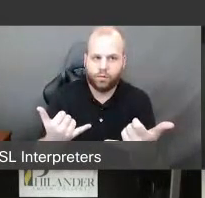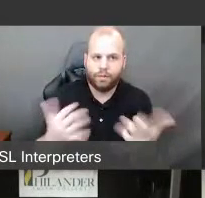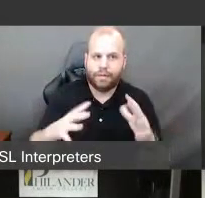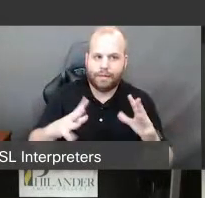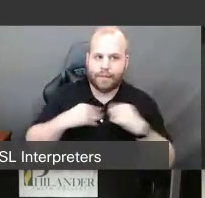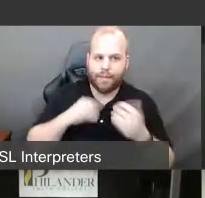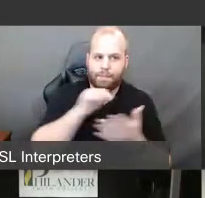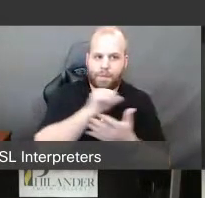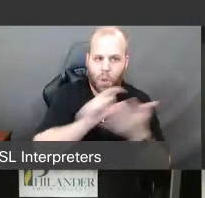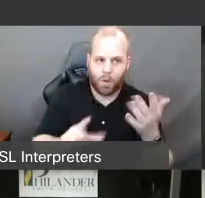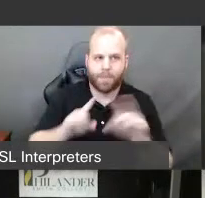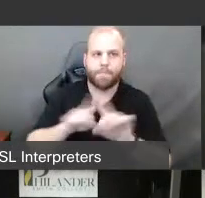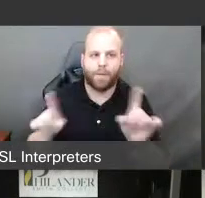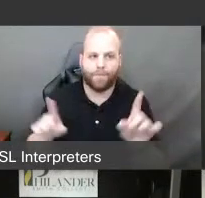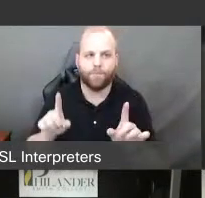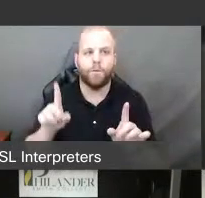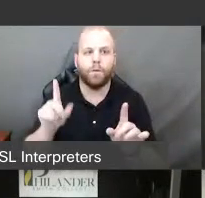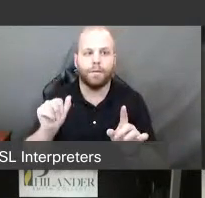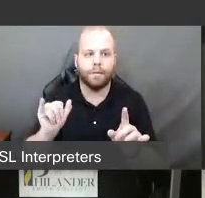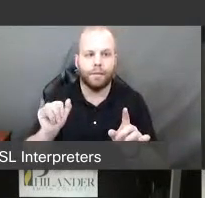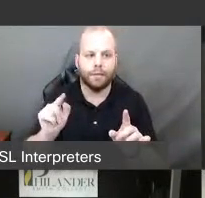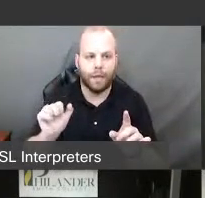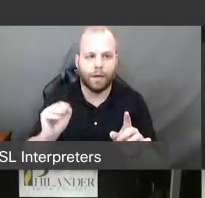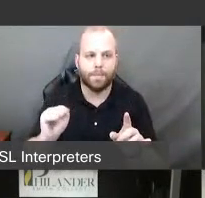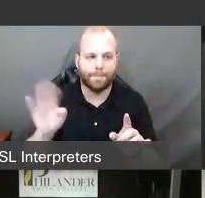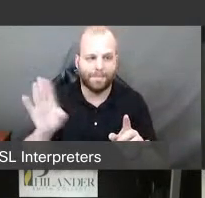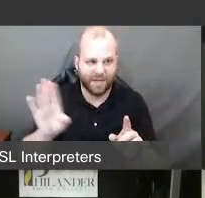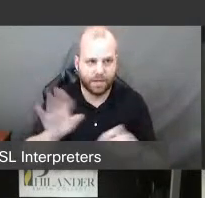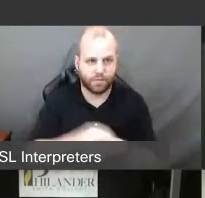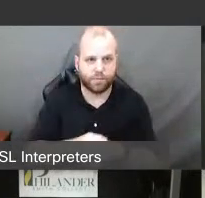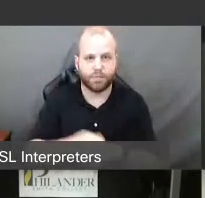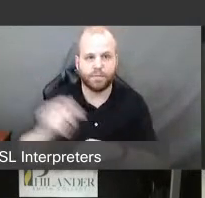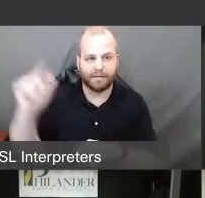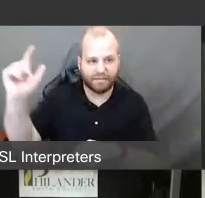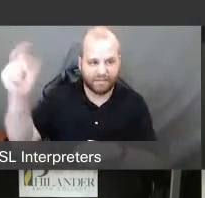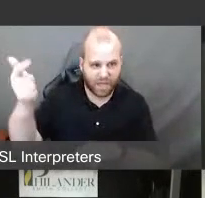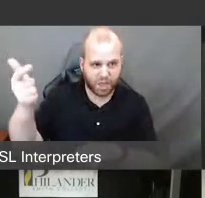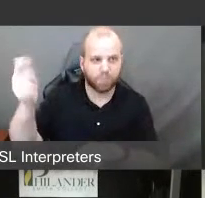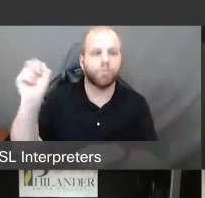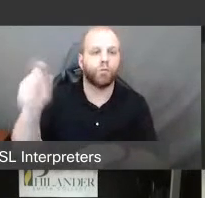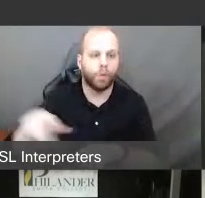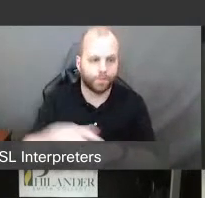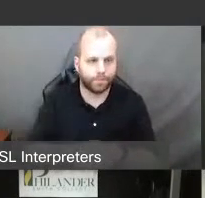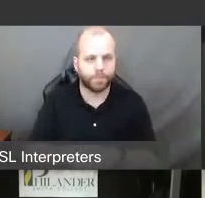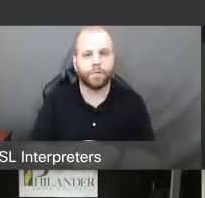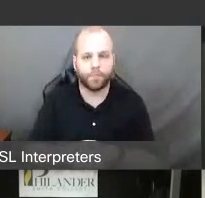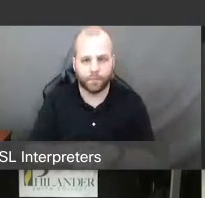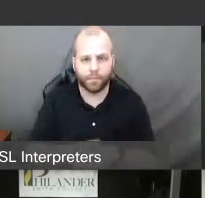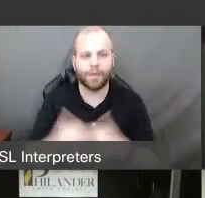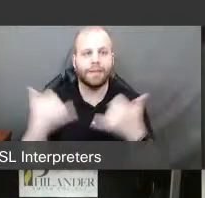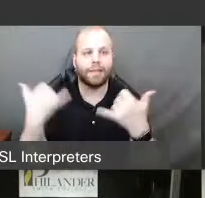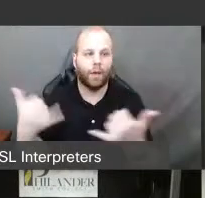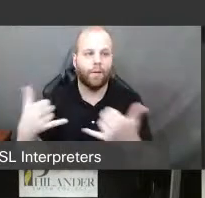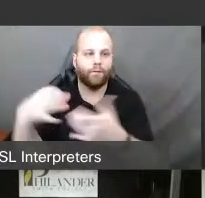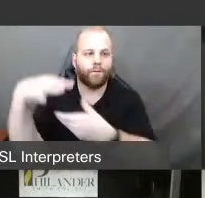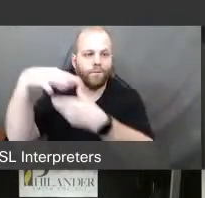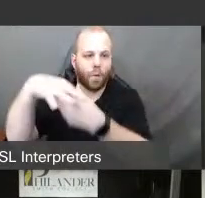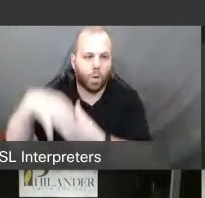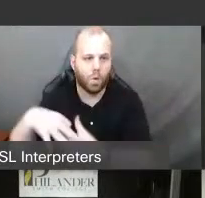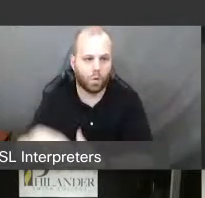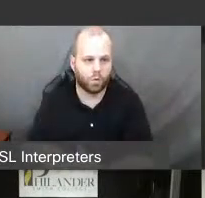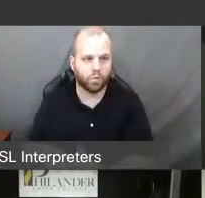B, which is removed. Okay, we have a motion. How about a second? Second. Okay, motion and second. Roll call vote.